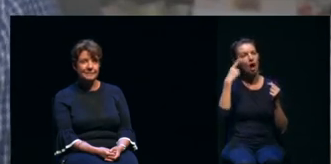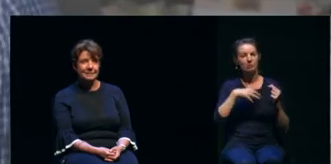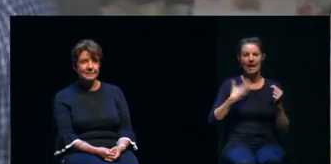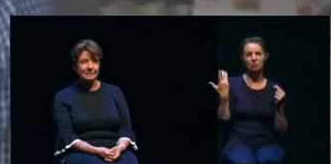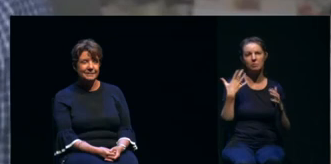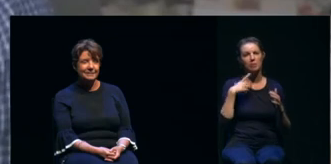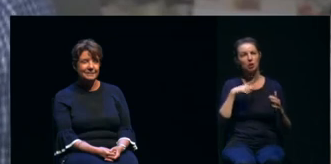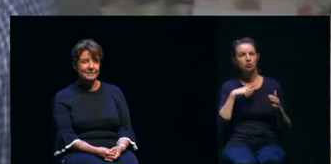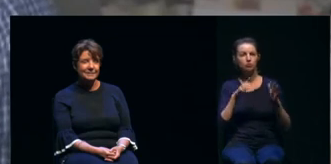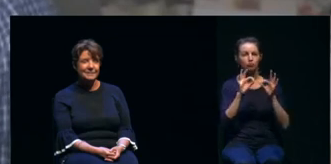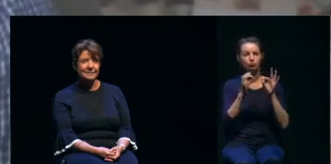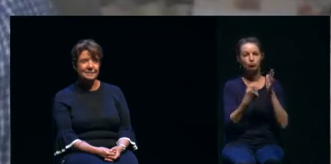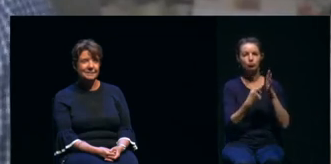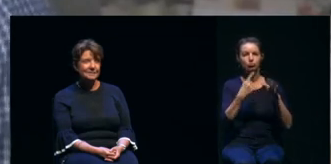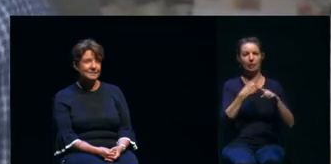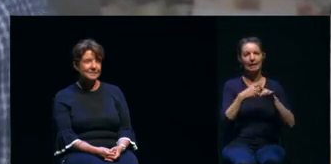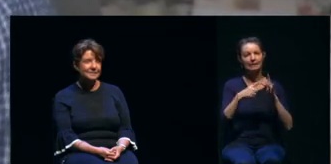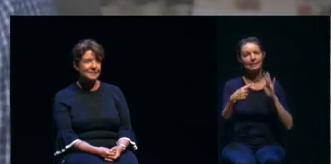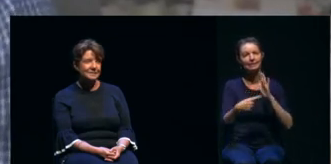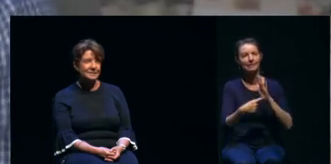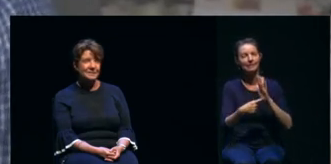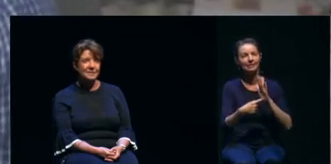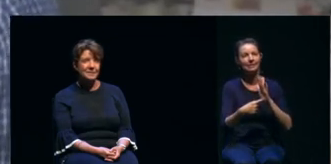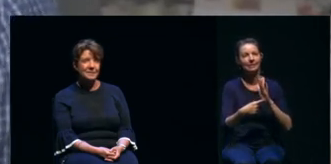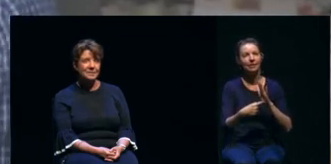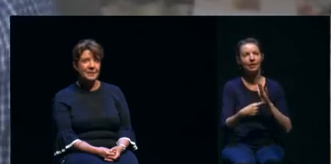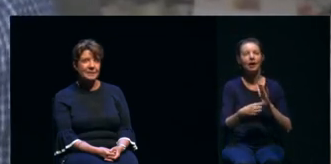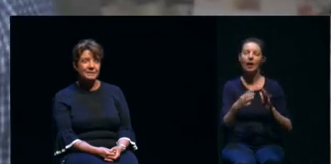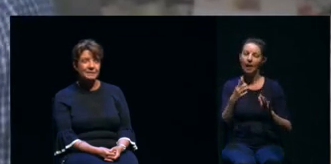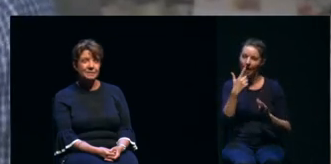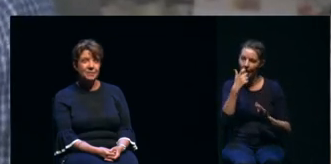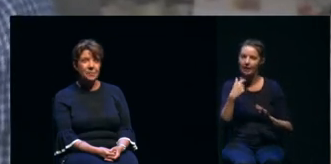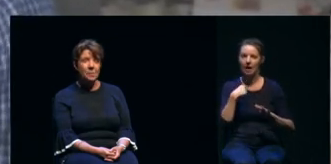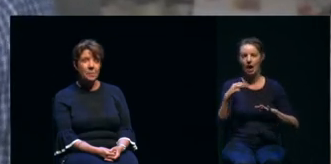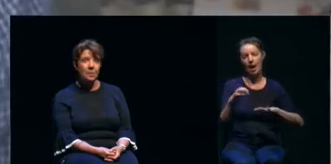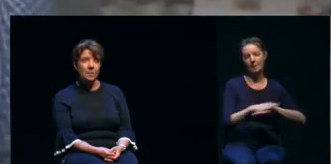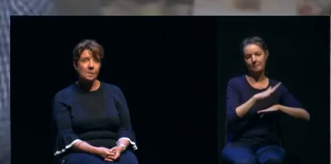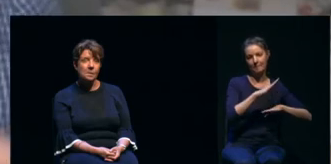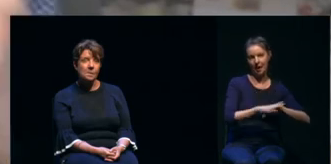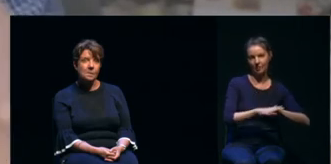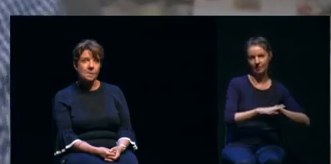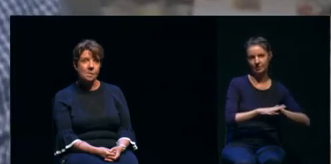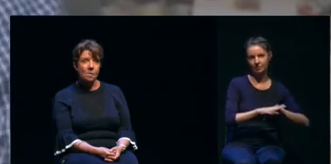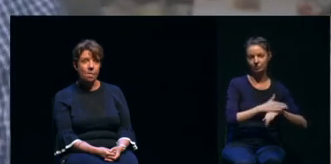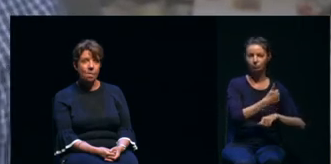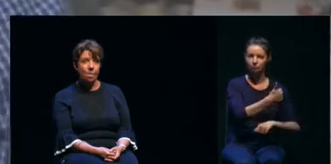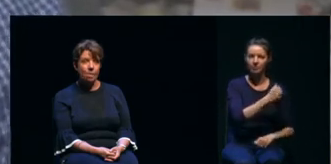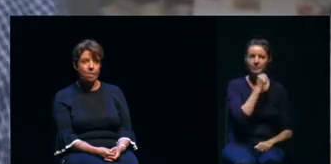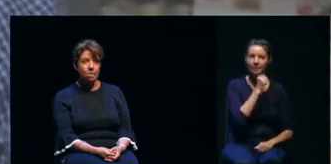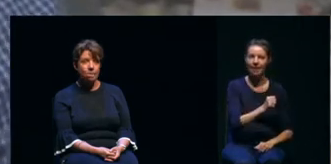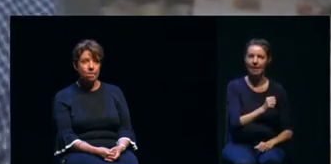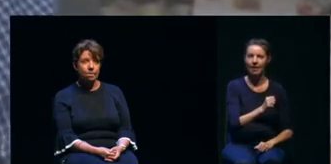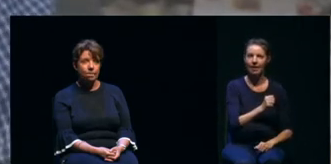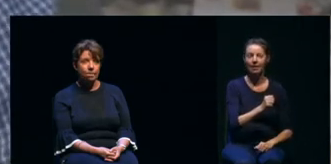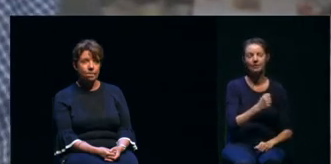very tetchy, and then I realised it was hormones. And I am luckily married to a very lovely man, and I realised that, like, I was